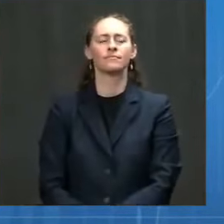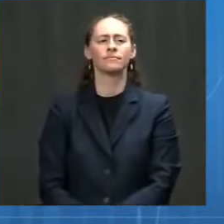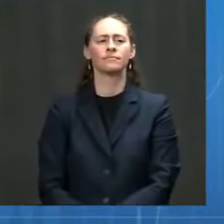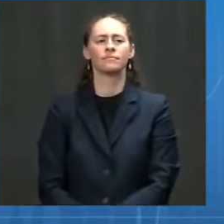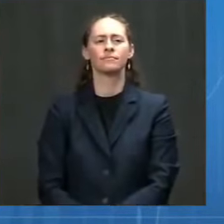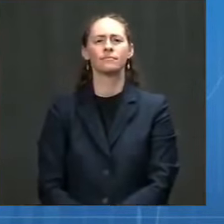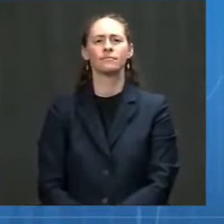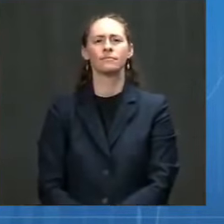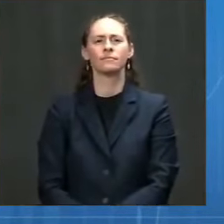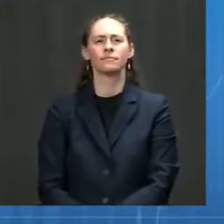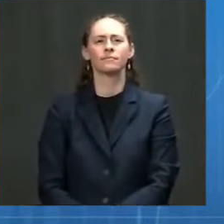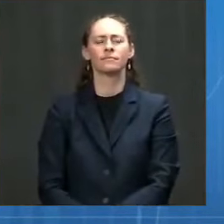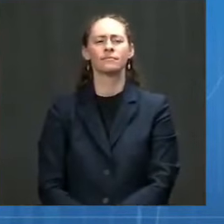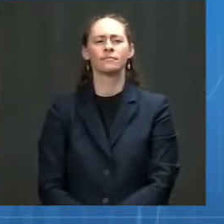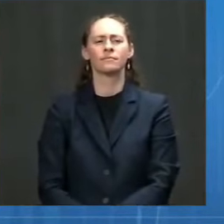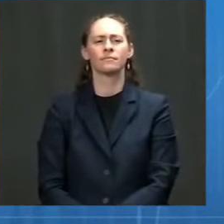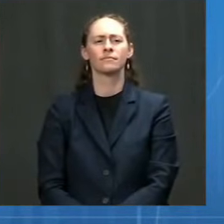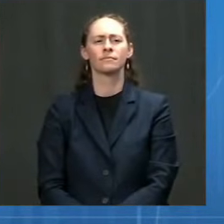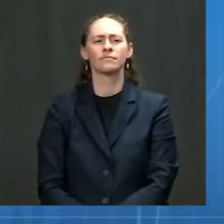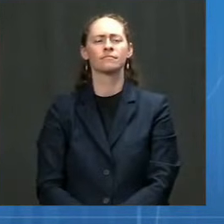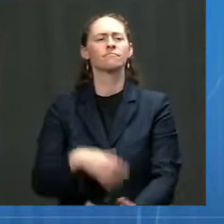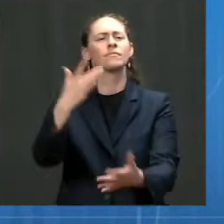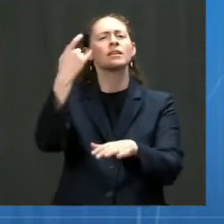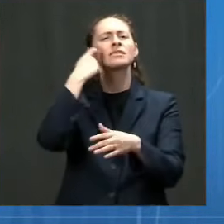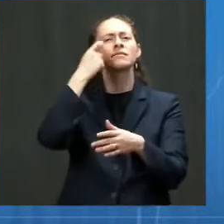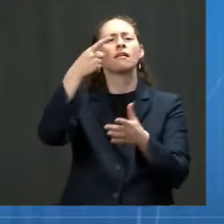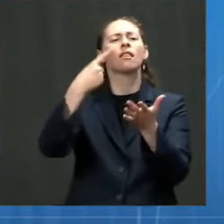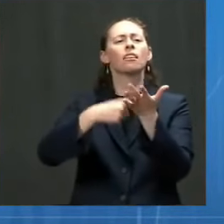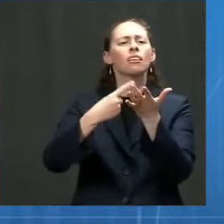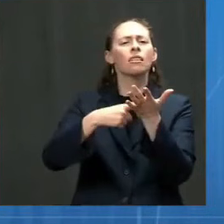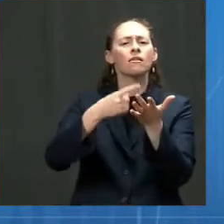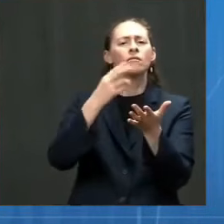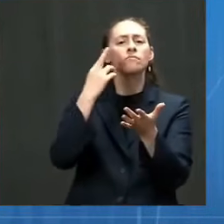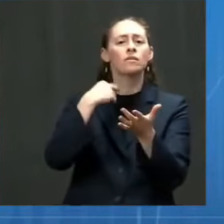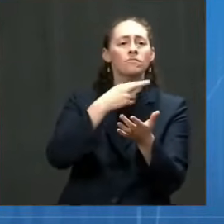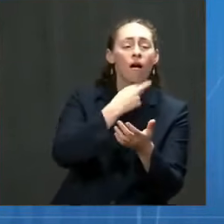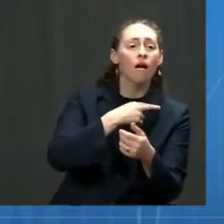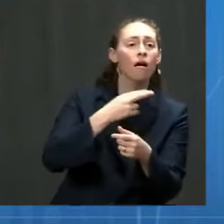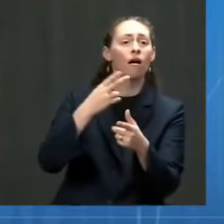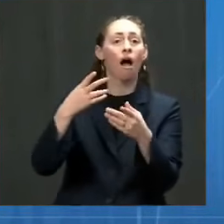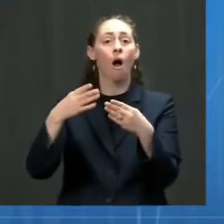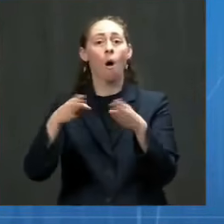about restaurants or other private businesses having only vaccinated customers.